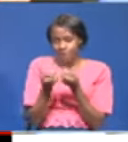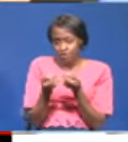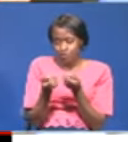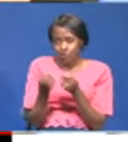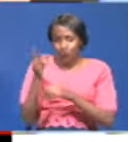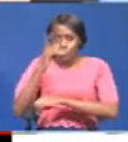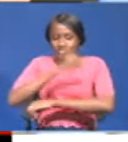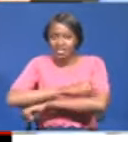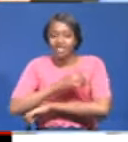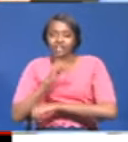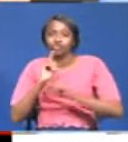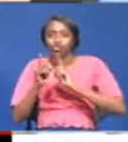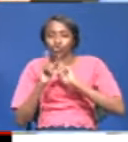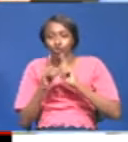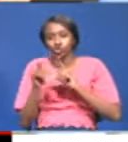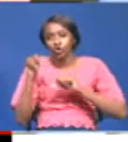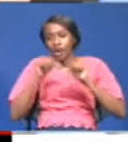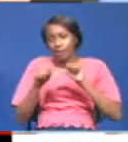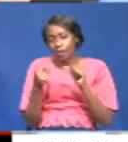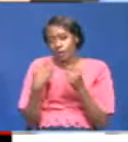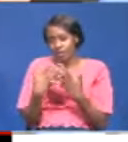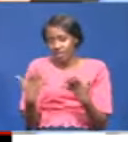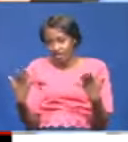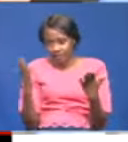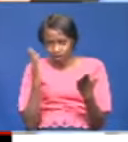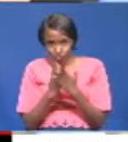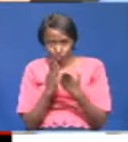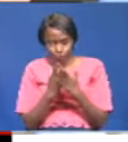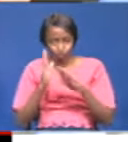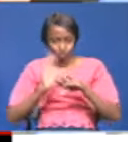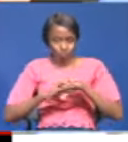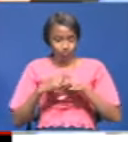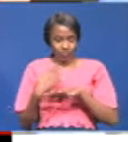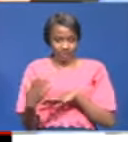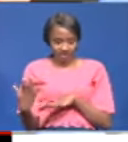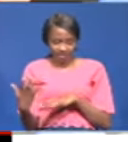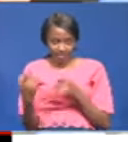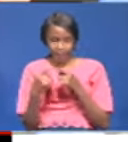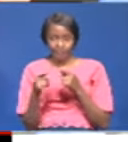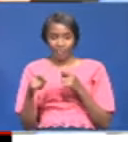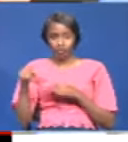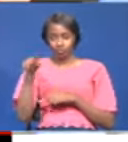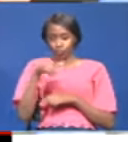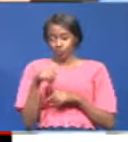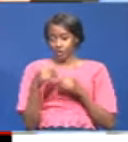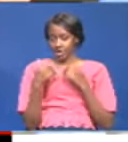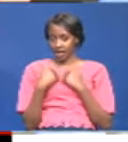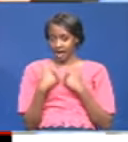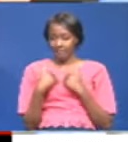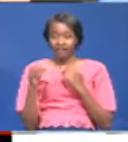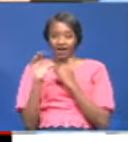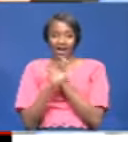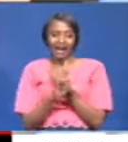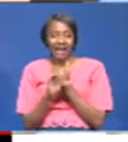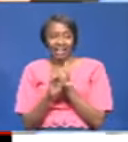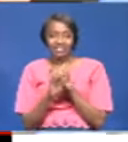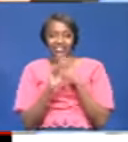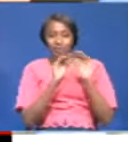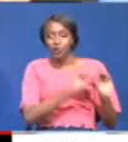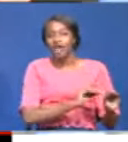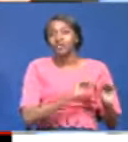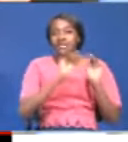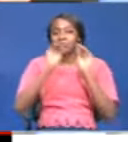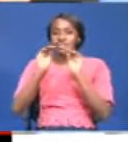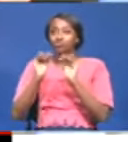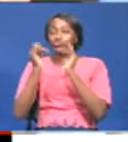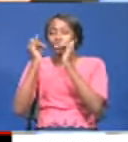coming up. But it's a sobering thing. I mean, I know some of the real executive, but I think it's a sobering thing for us as a country. We're transitioning to a new government. I mean,